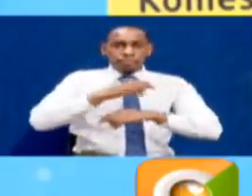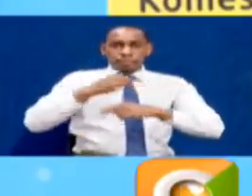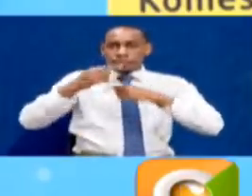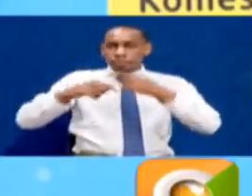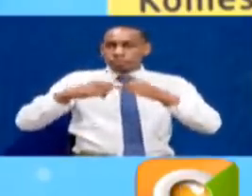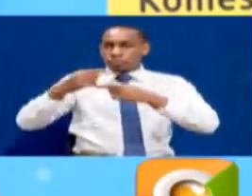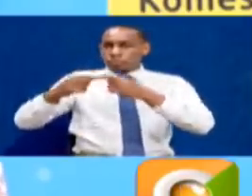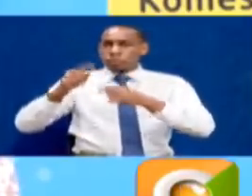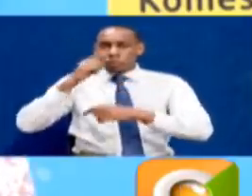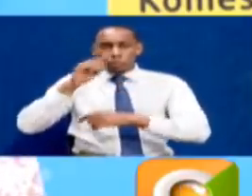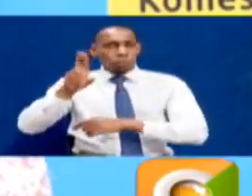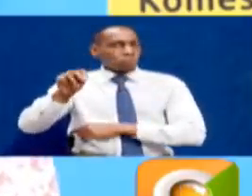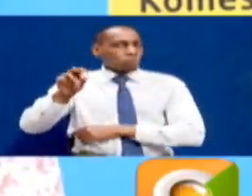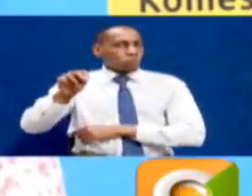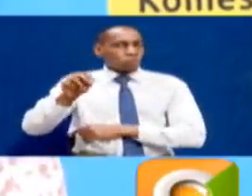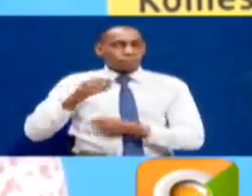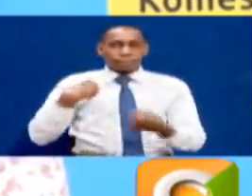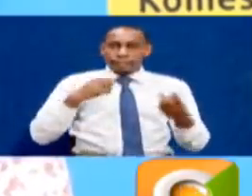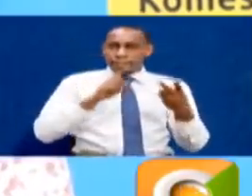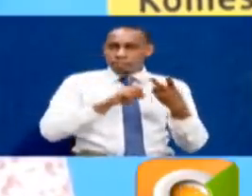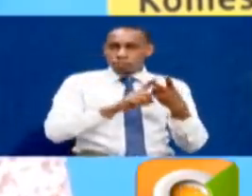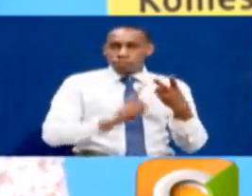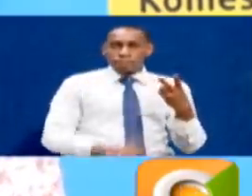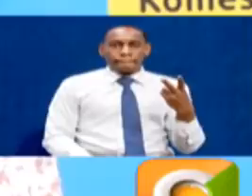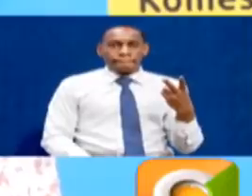homes. No, that's not what we are saying. Secondly,